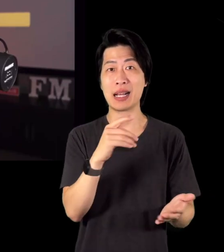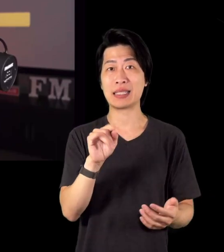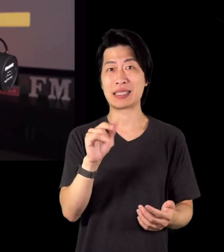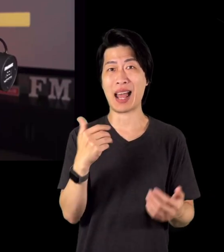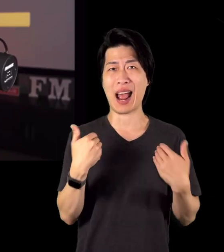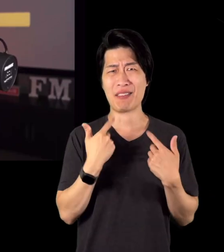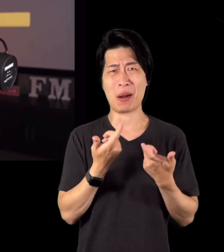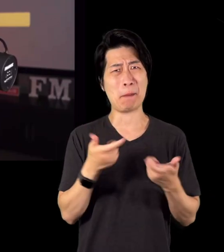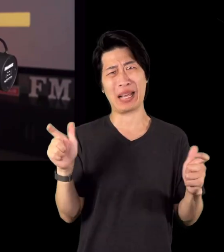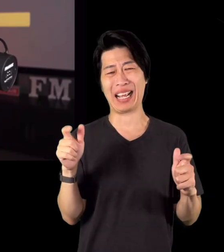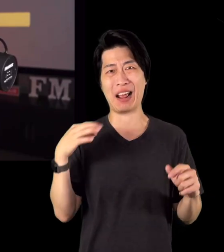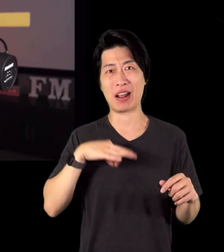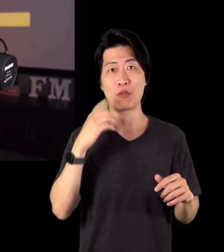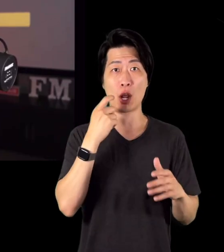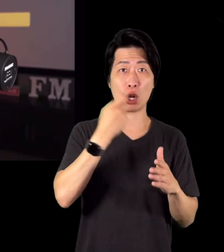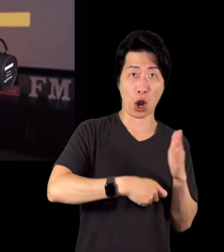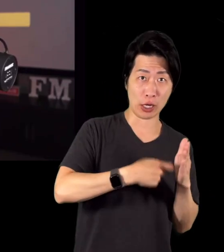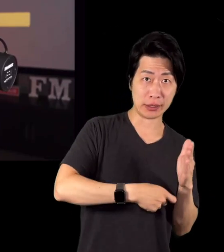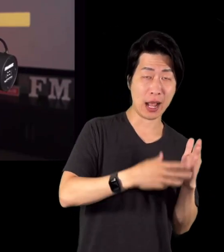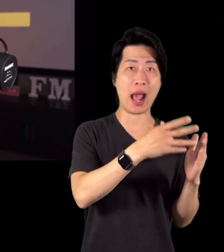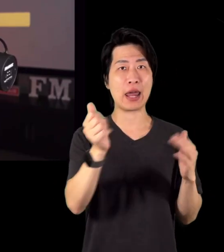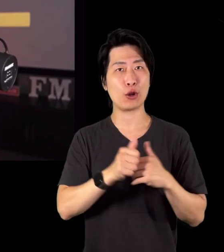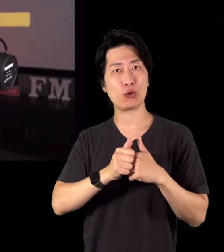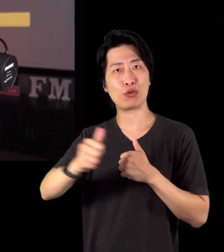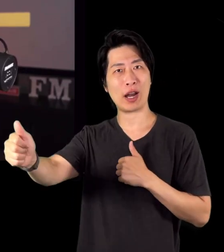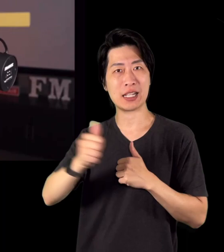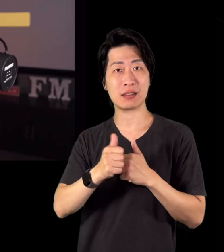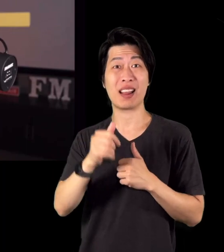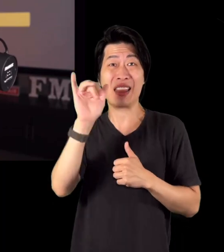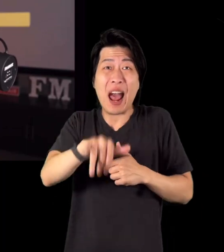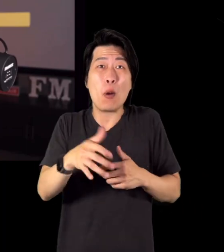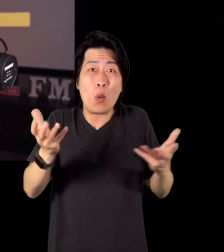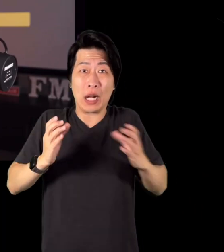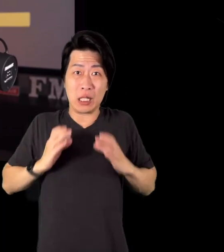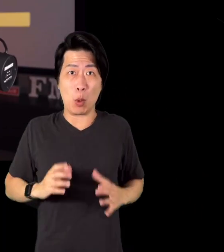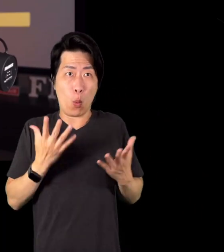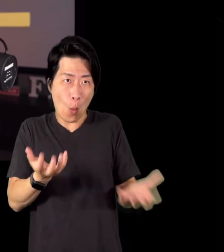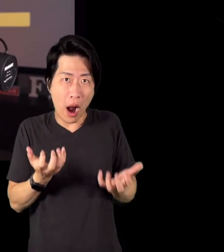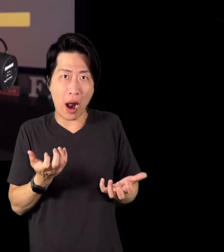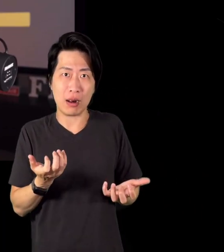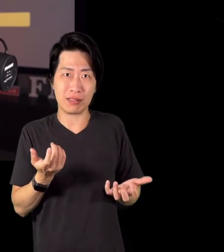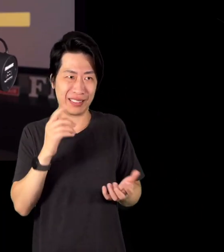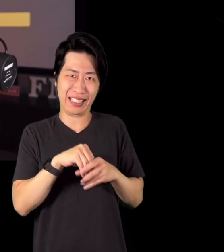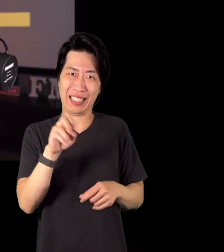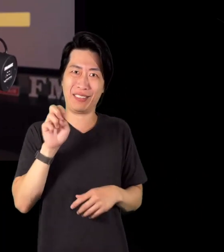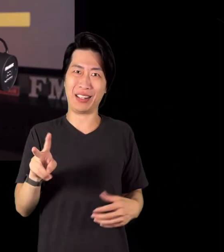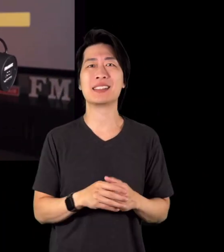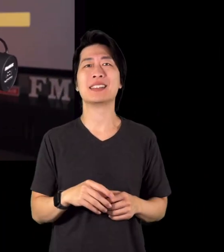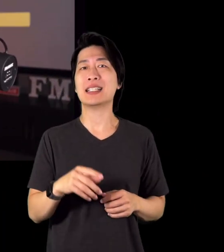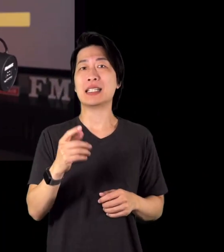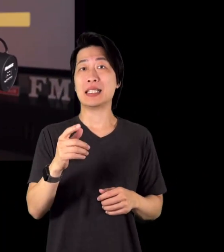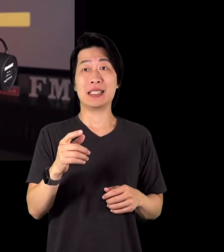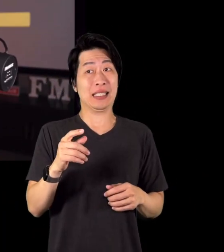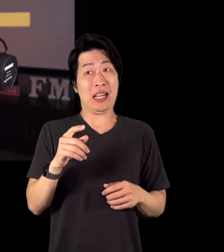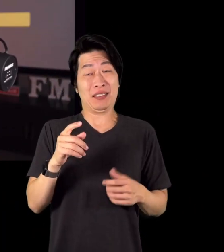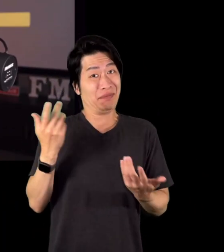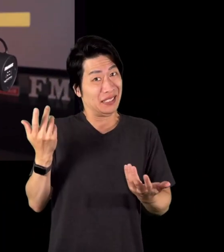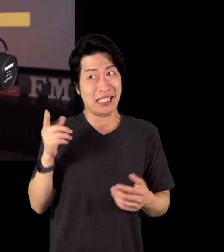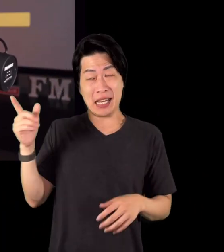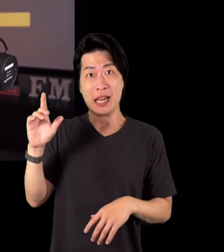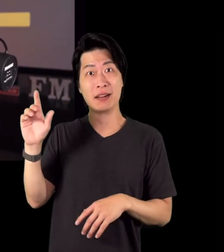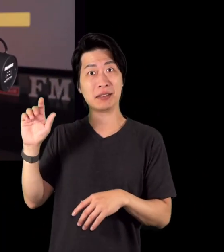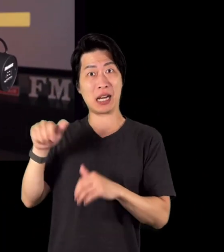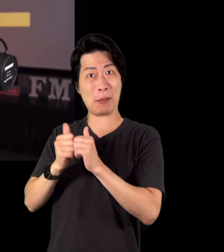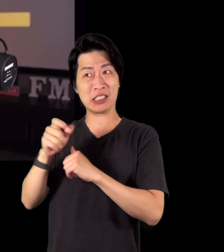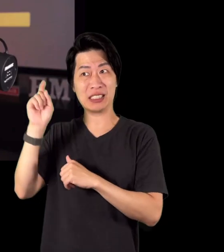advantage from a cost perspective and a range perspective, which is what people are most looking for in an electric vehicle. And unless something drastic happens from